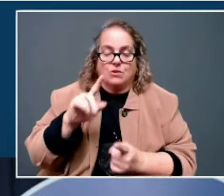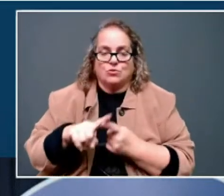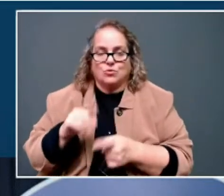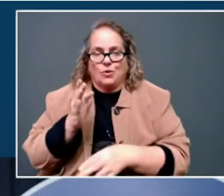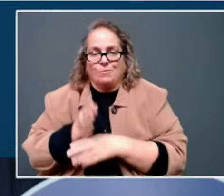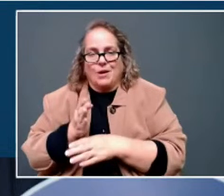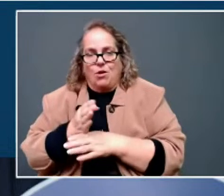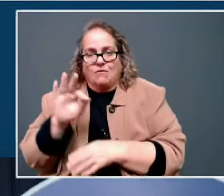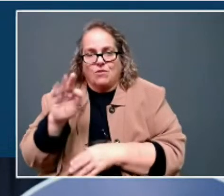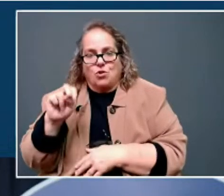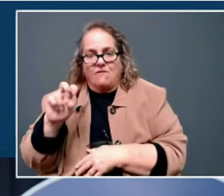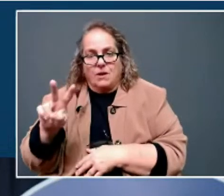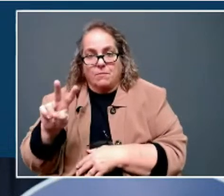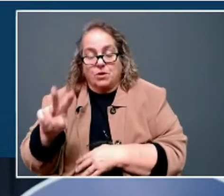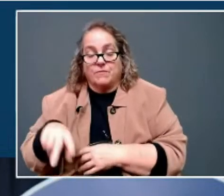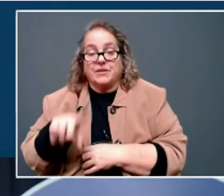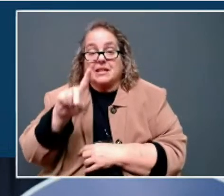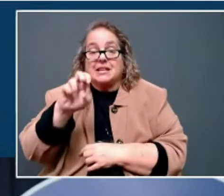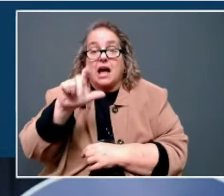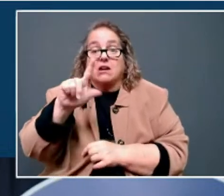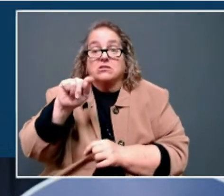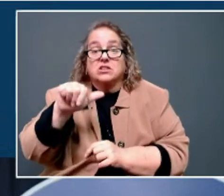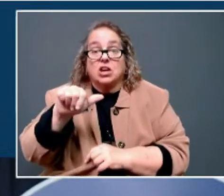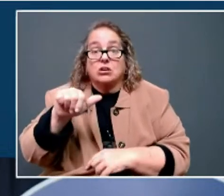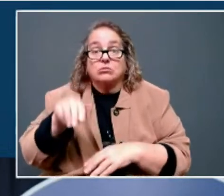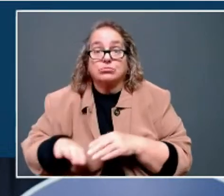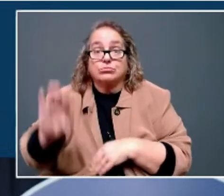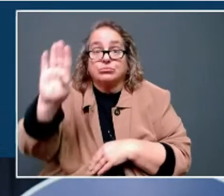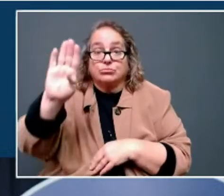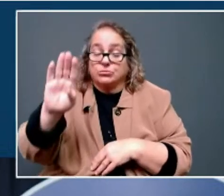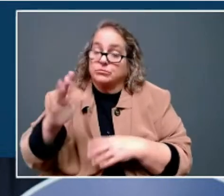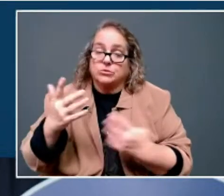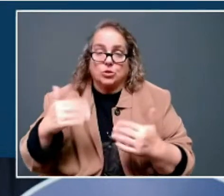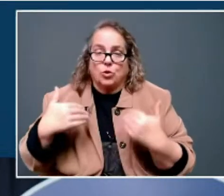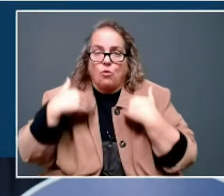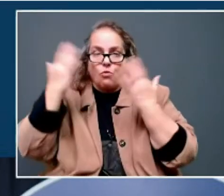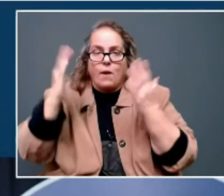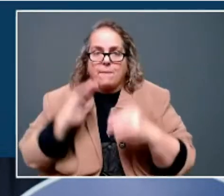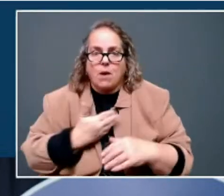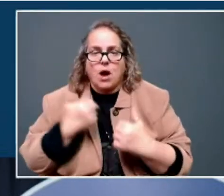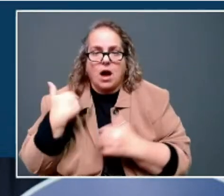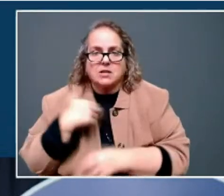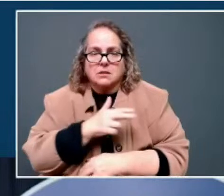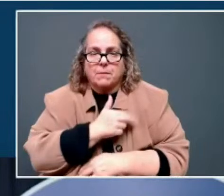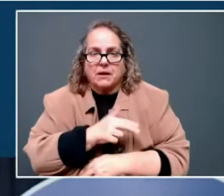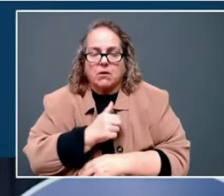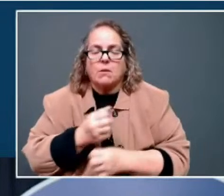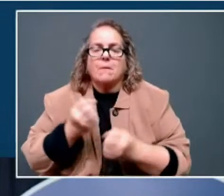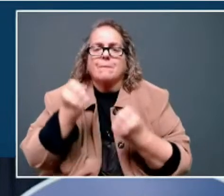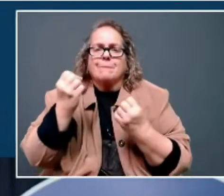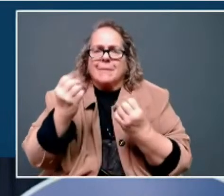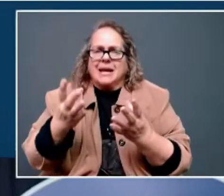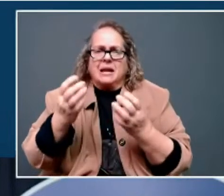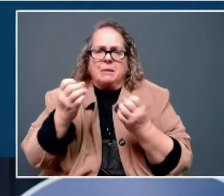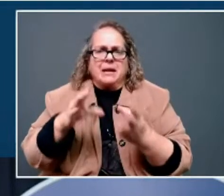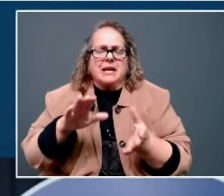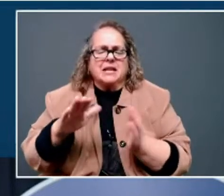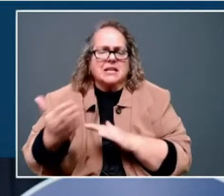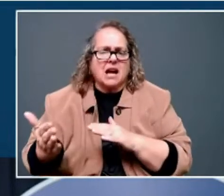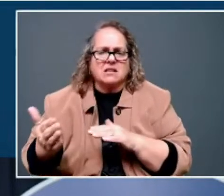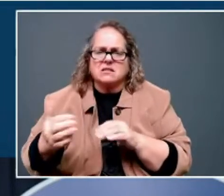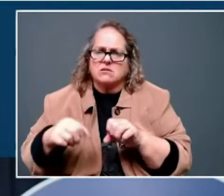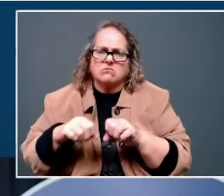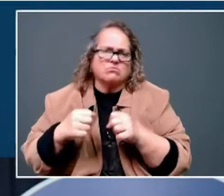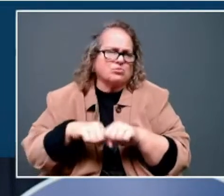surge overwhelmed many of our hospitals, resulted in a record number of deaths, and really never fully receded